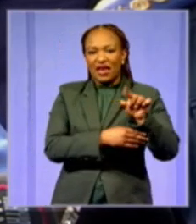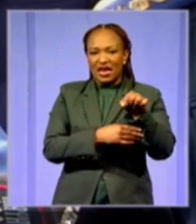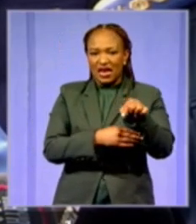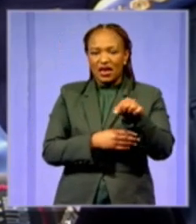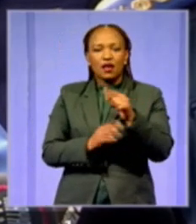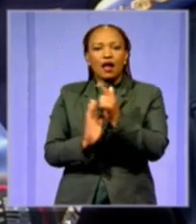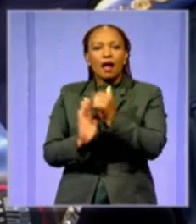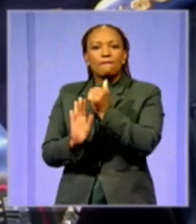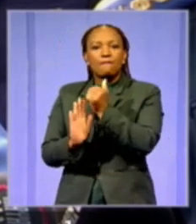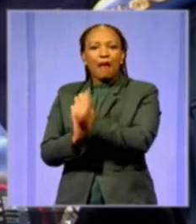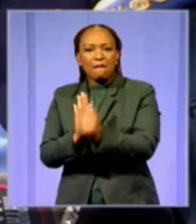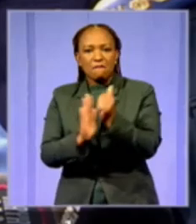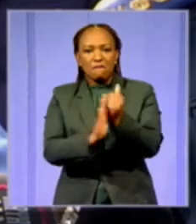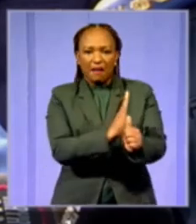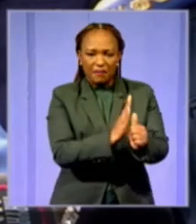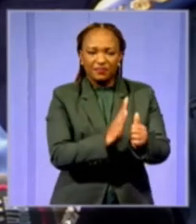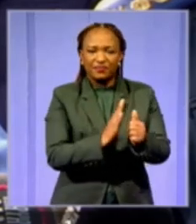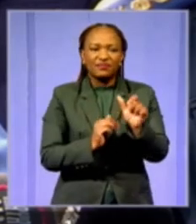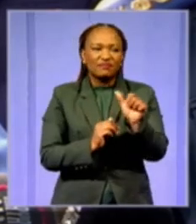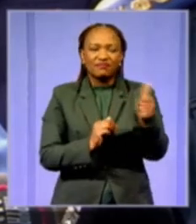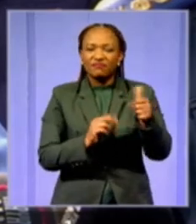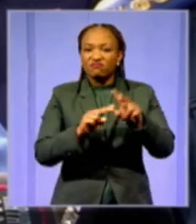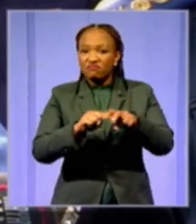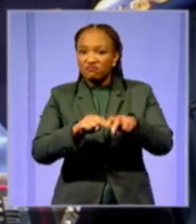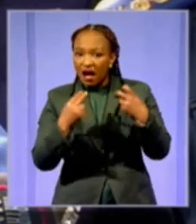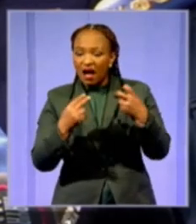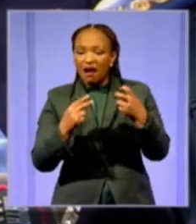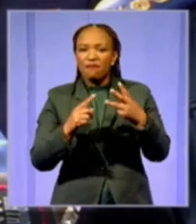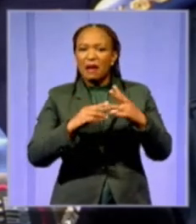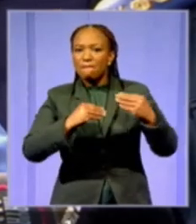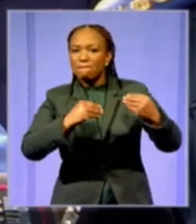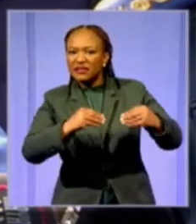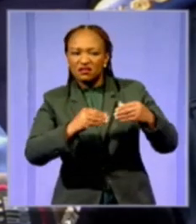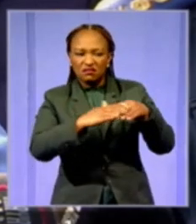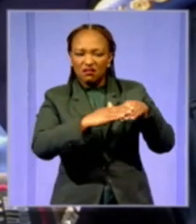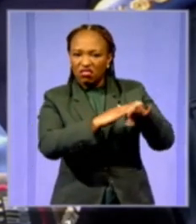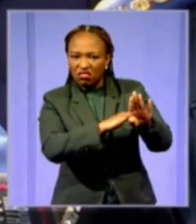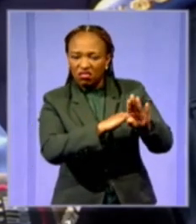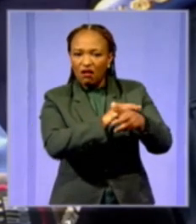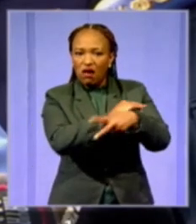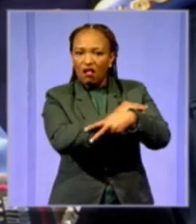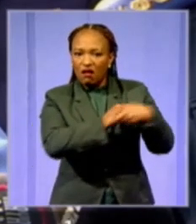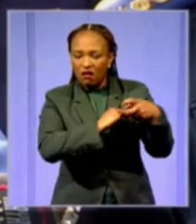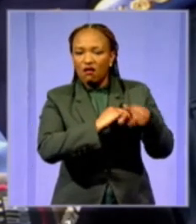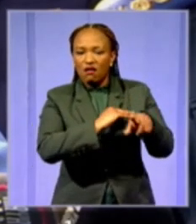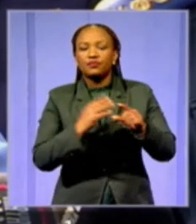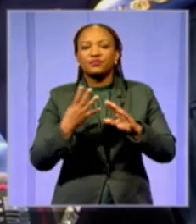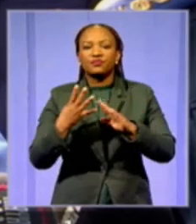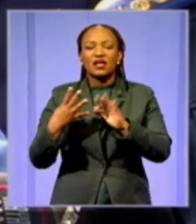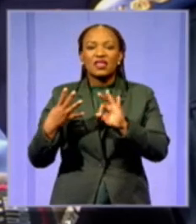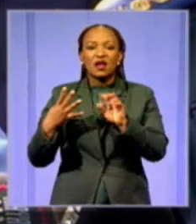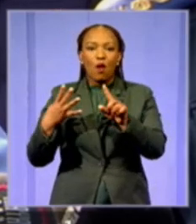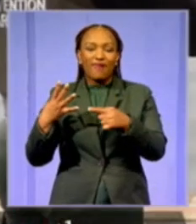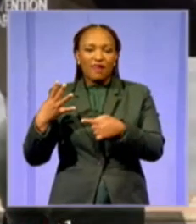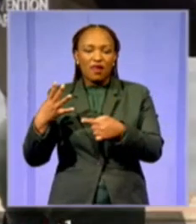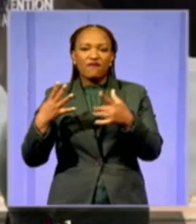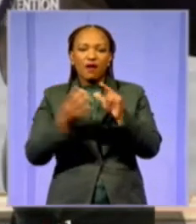murder, others were for rape and business robbery. 31 were convicted for 40 years and